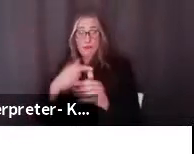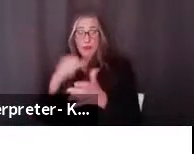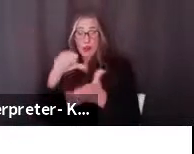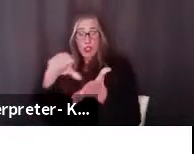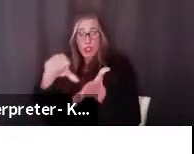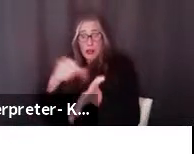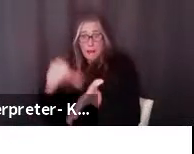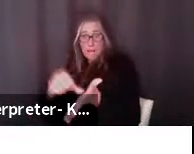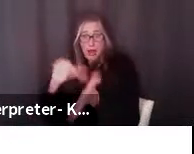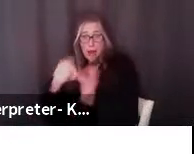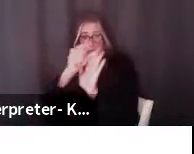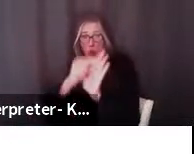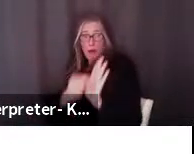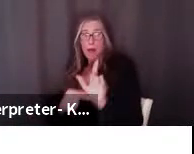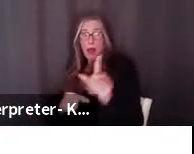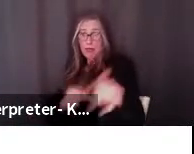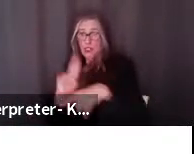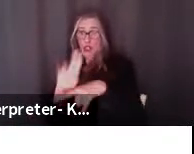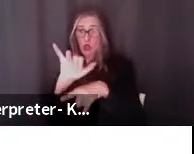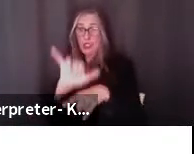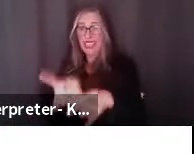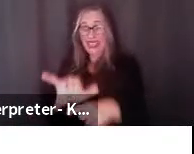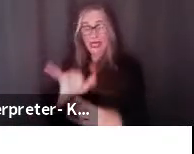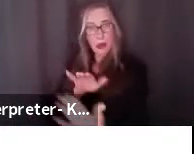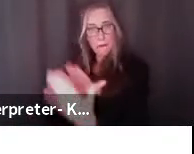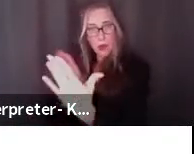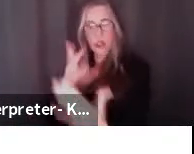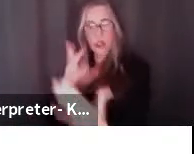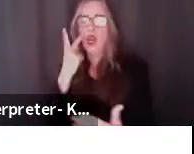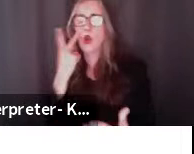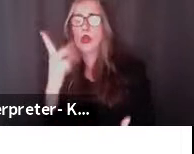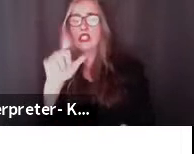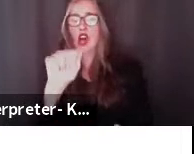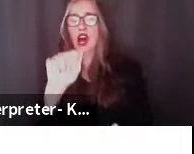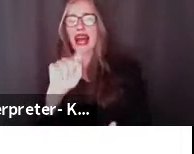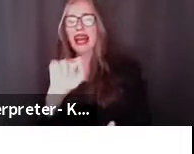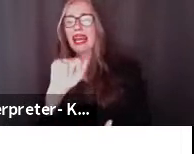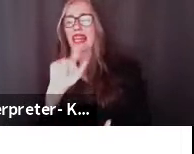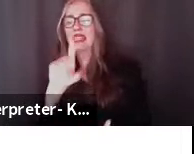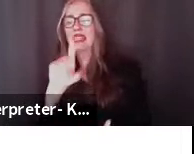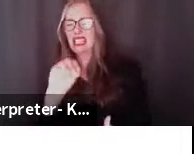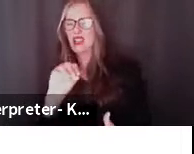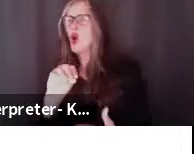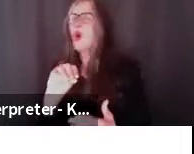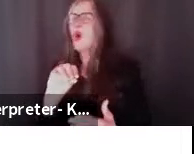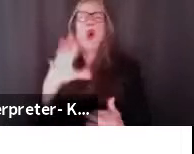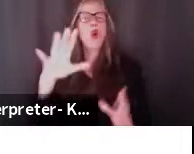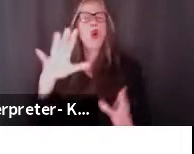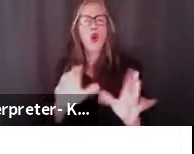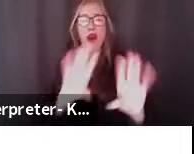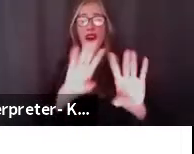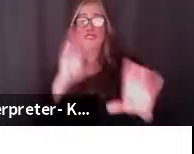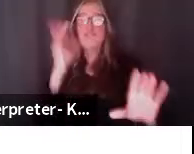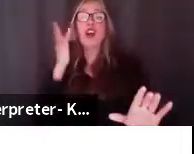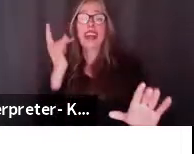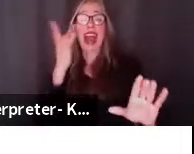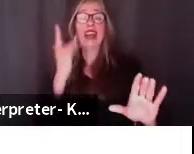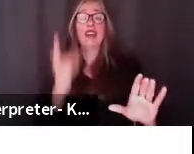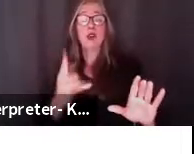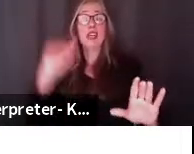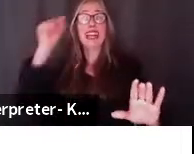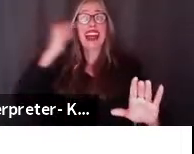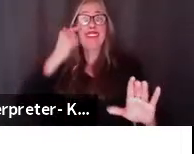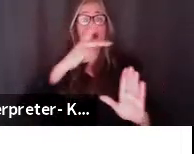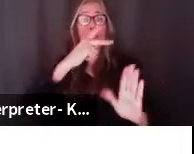method where we looked at the ways that latinos were disproportionately impacted by california's state eugenics program